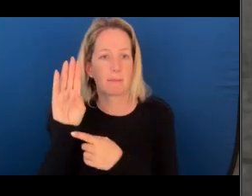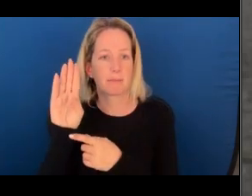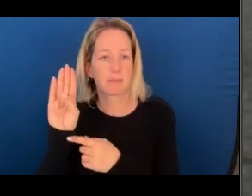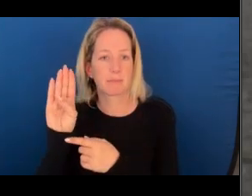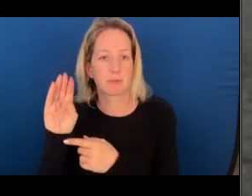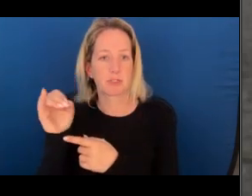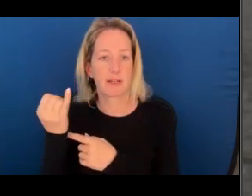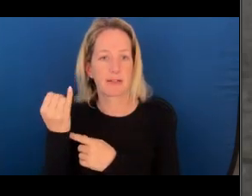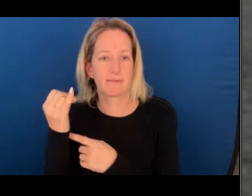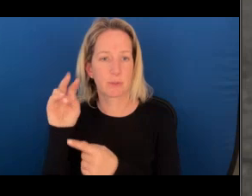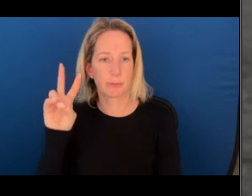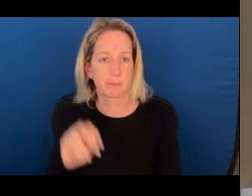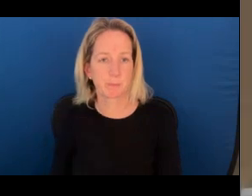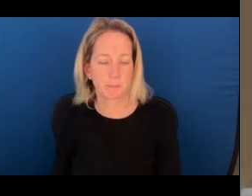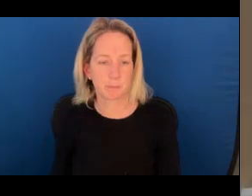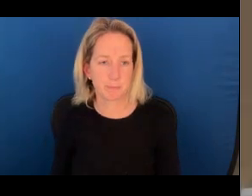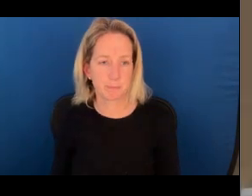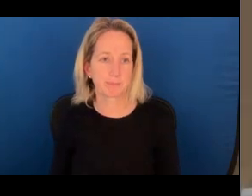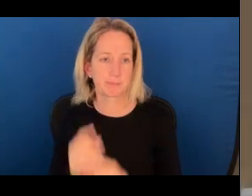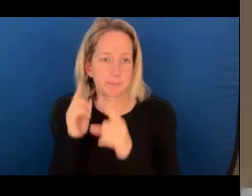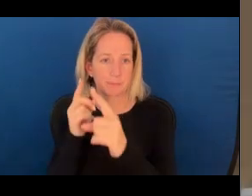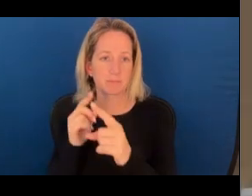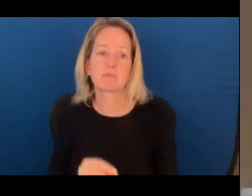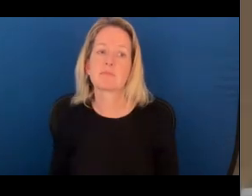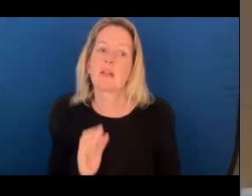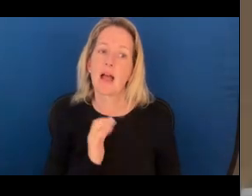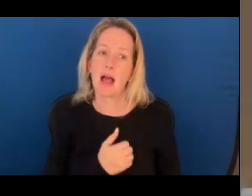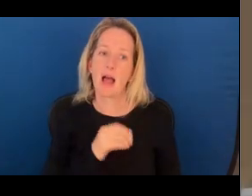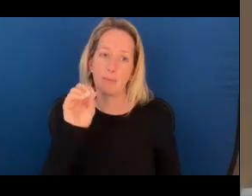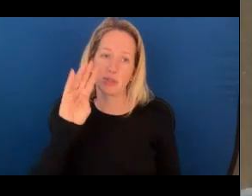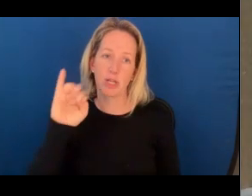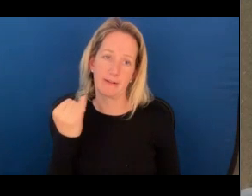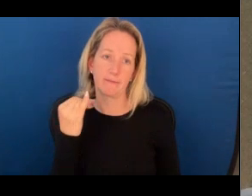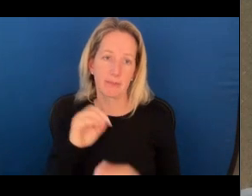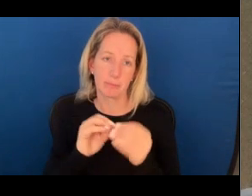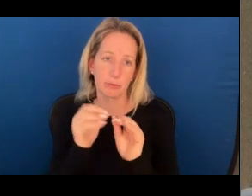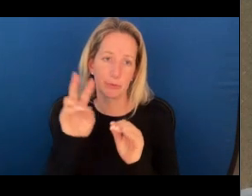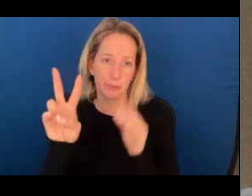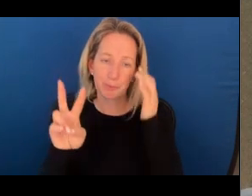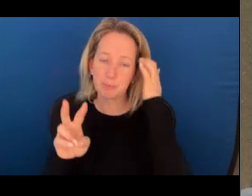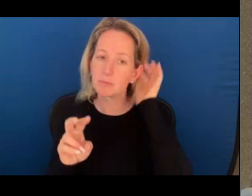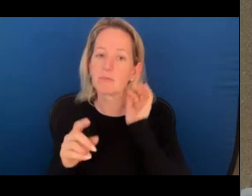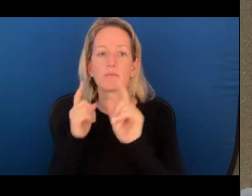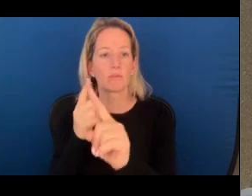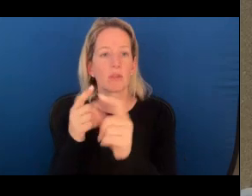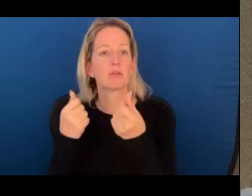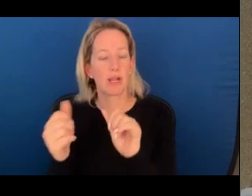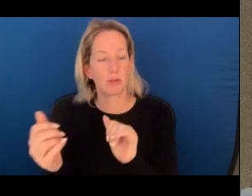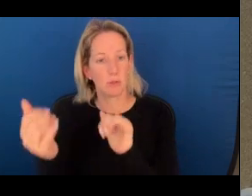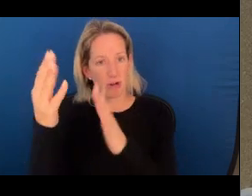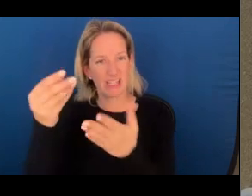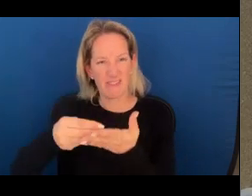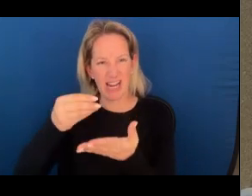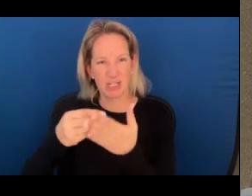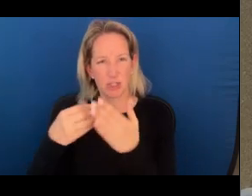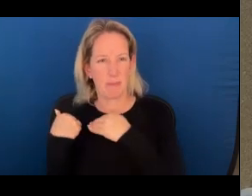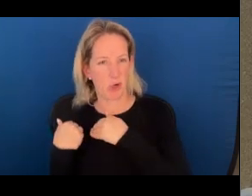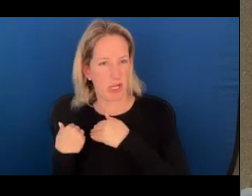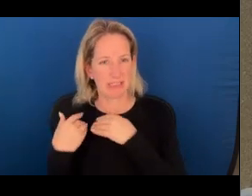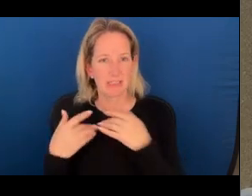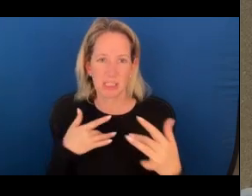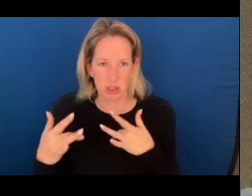slide. So for objective two, to try and address those financial burden concerns, we are developing